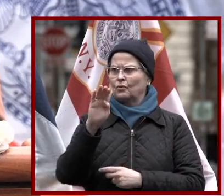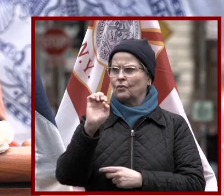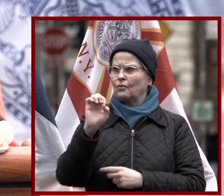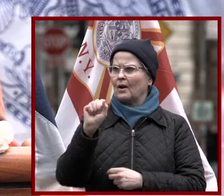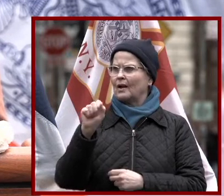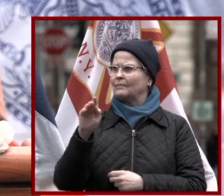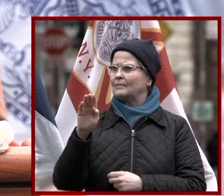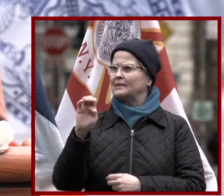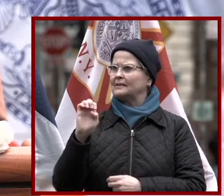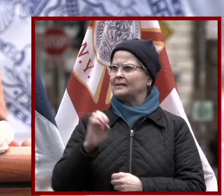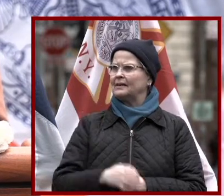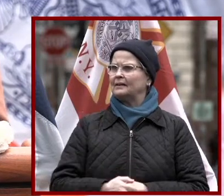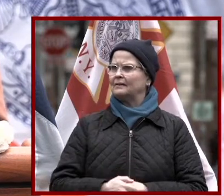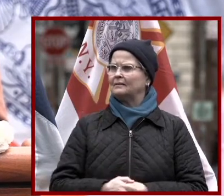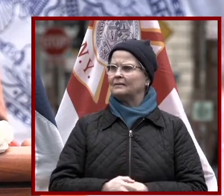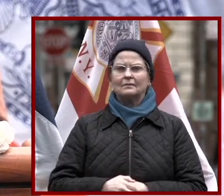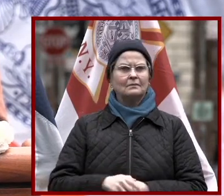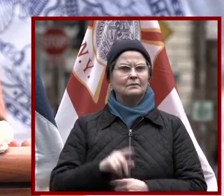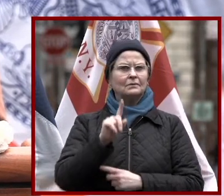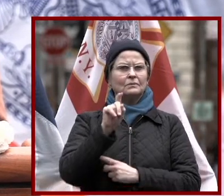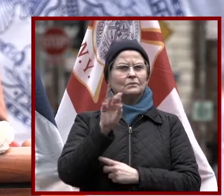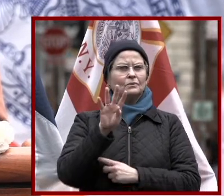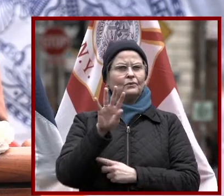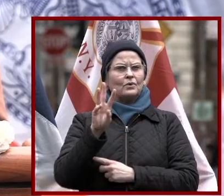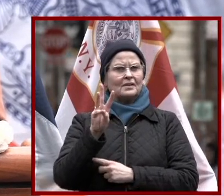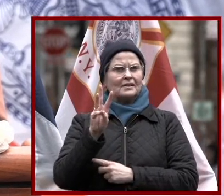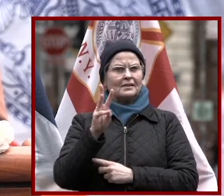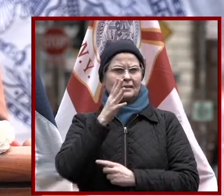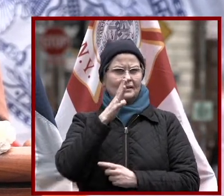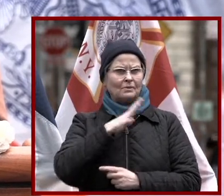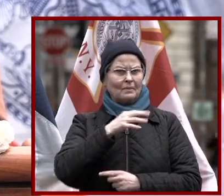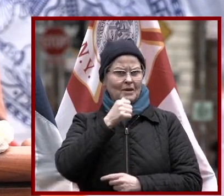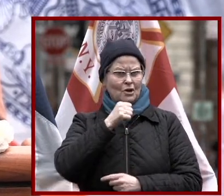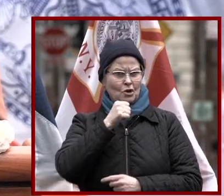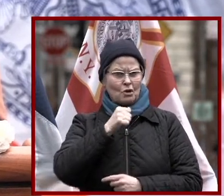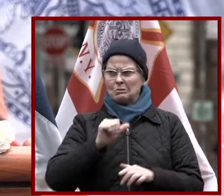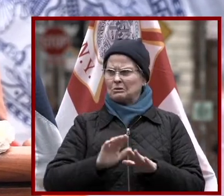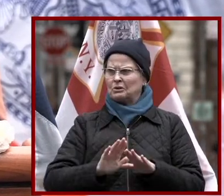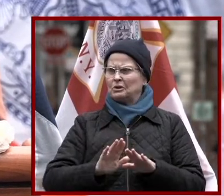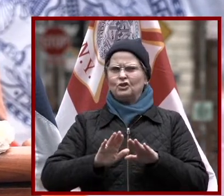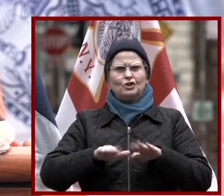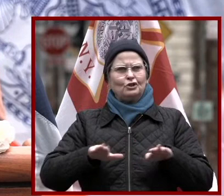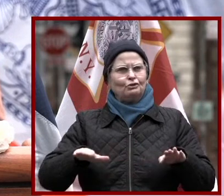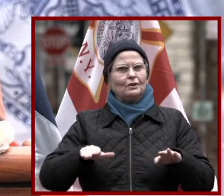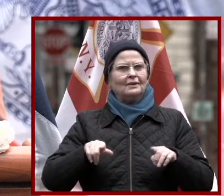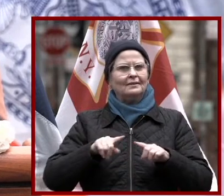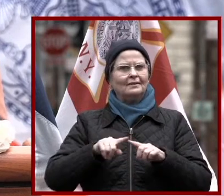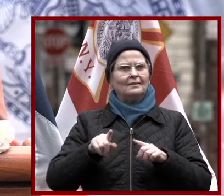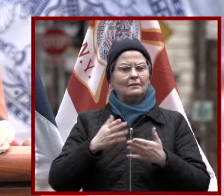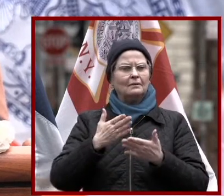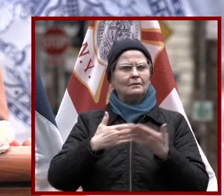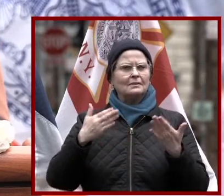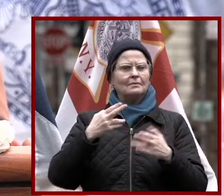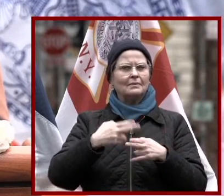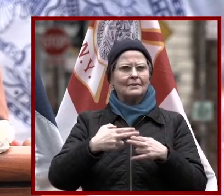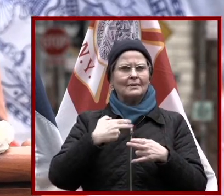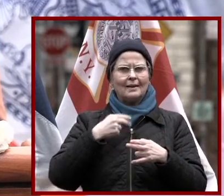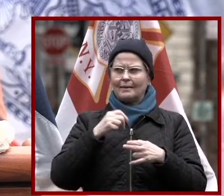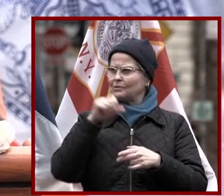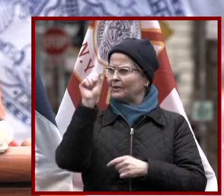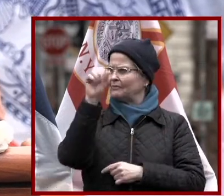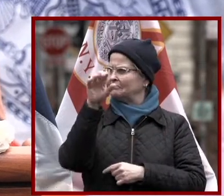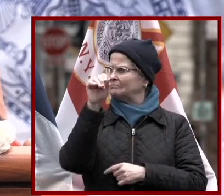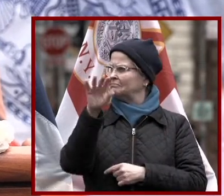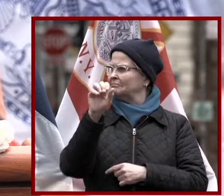The 146 women and girls and children, some of the names we've heard today,